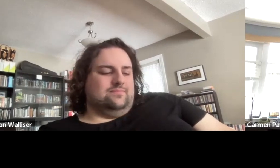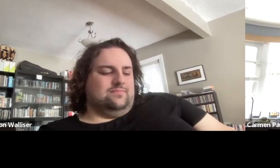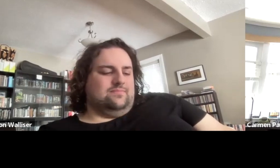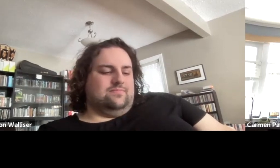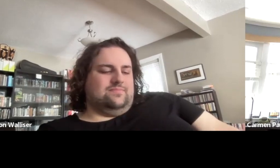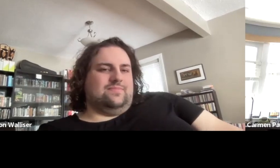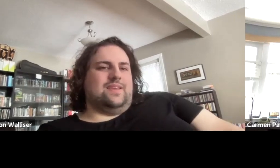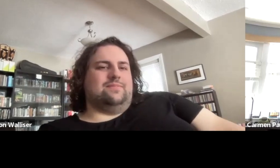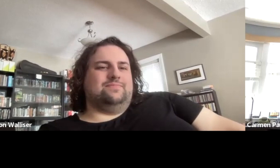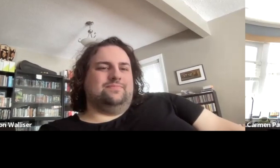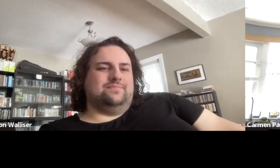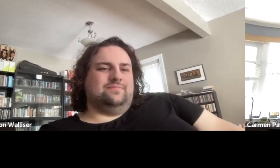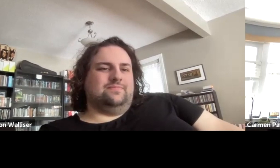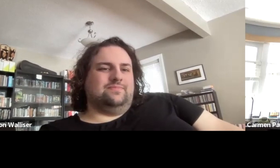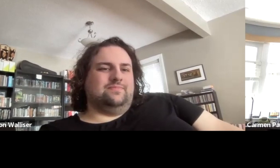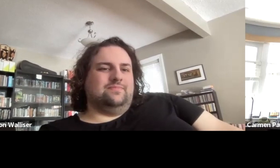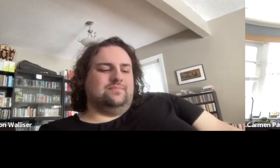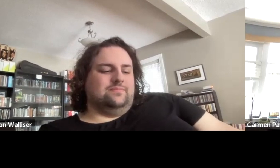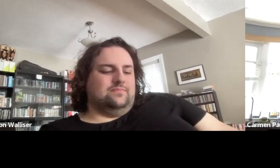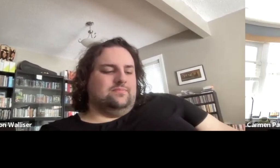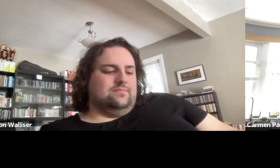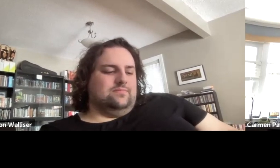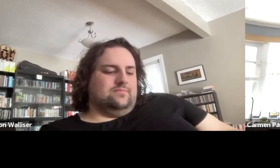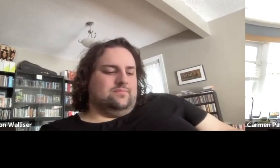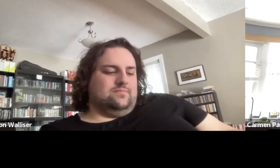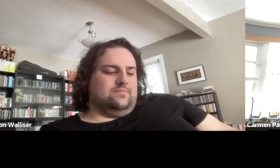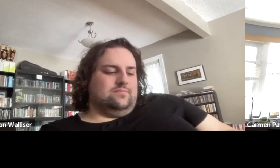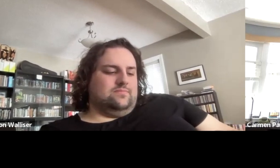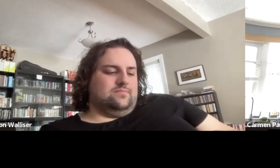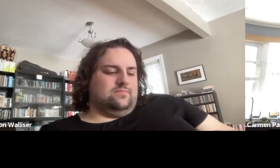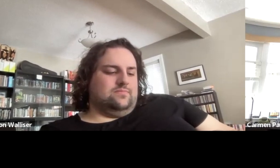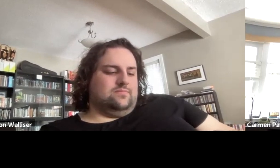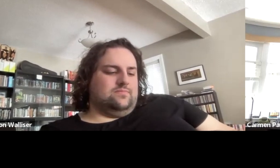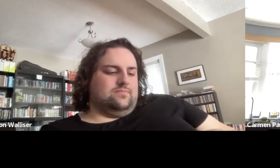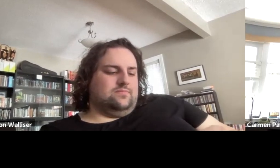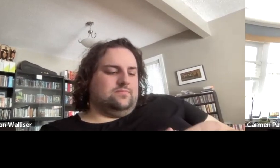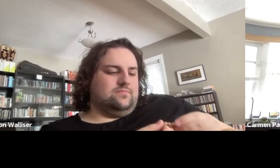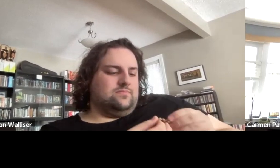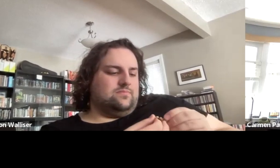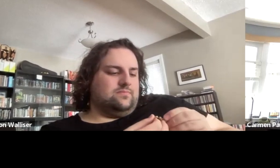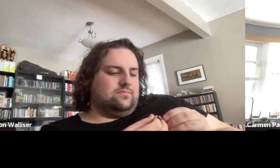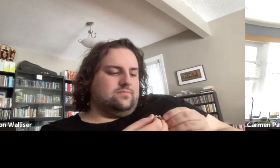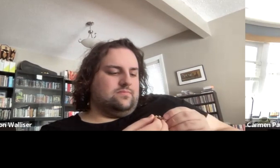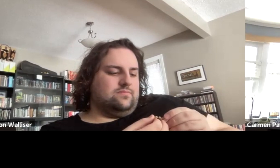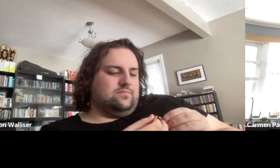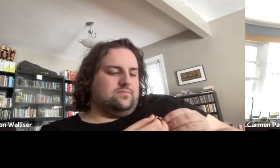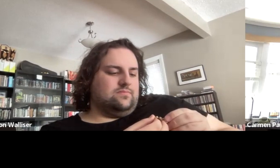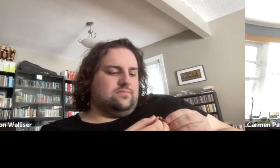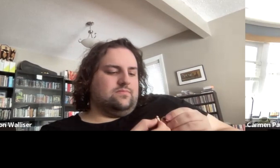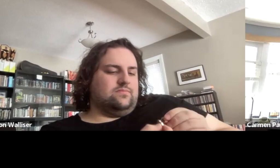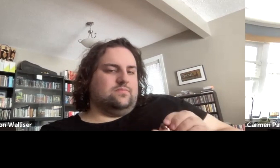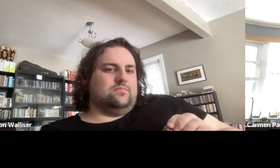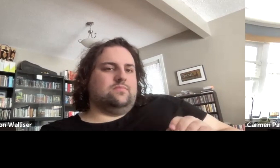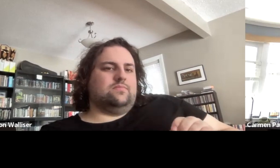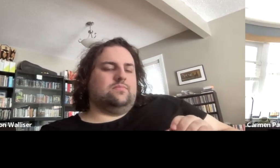she's in school. So I guess I don't know how that works with opportunities for people who are